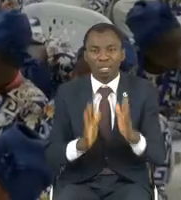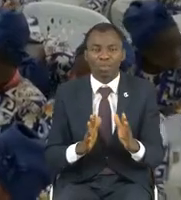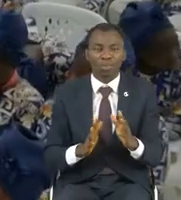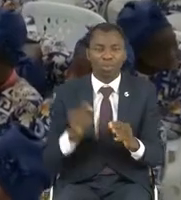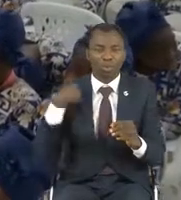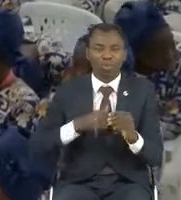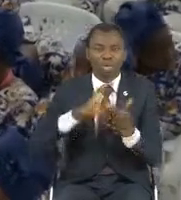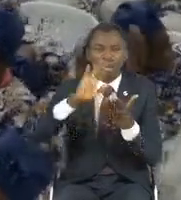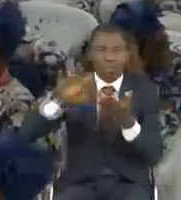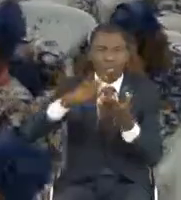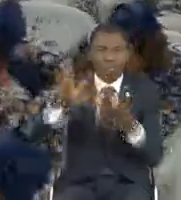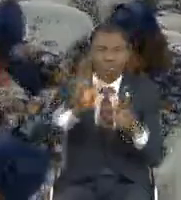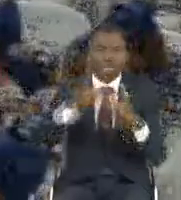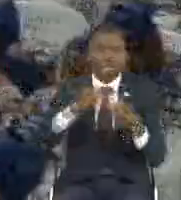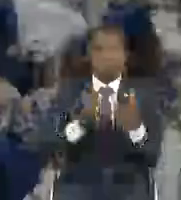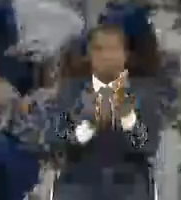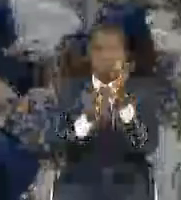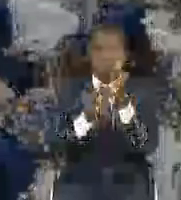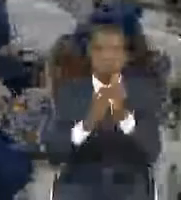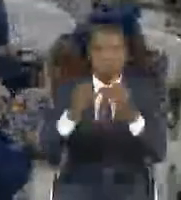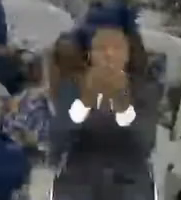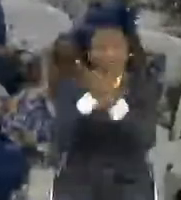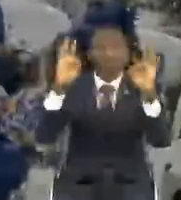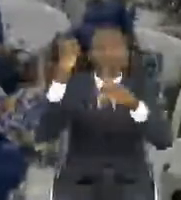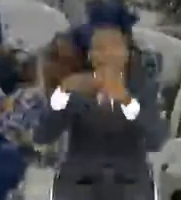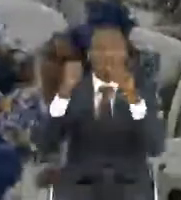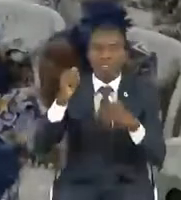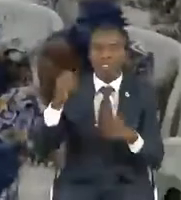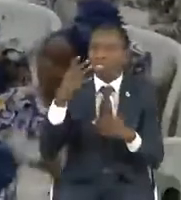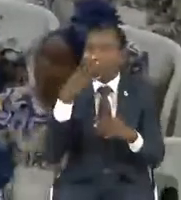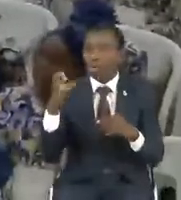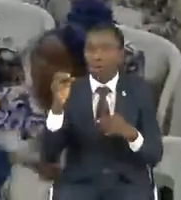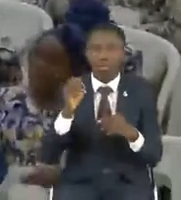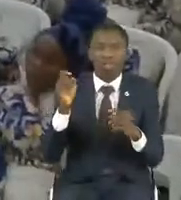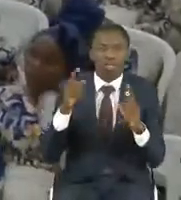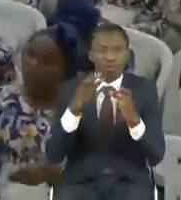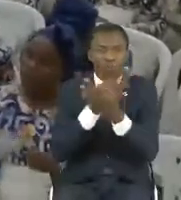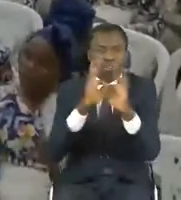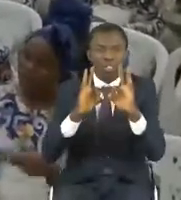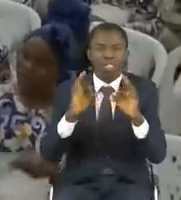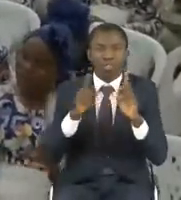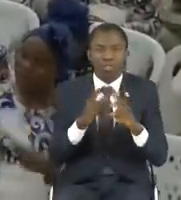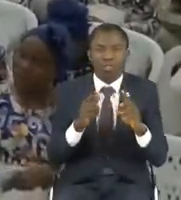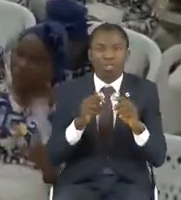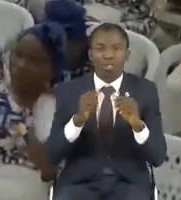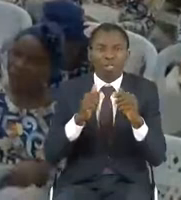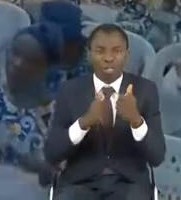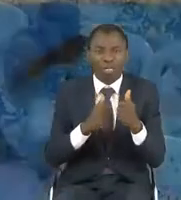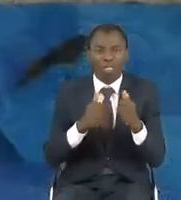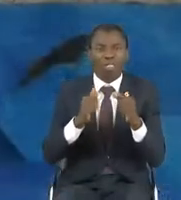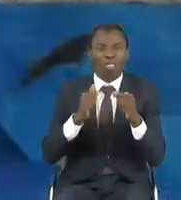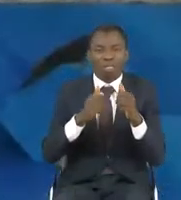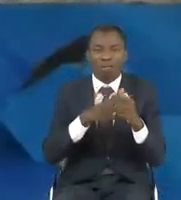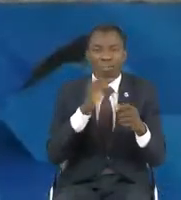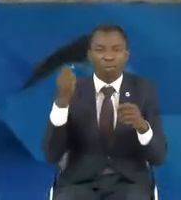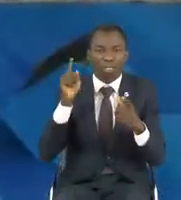you follow. Free from the past to follow the prince. The past